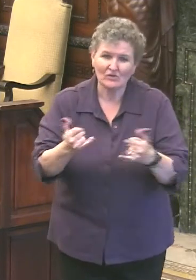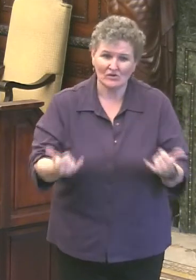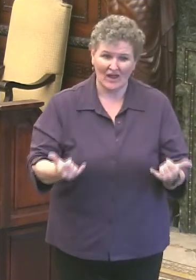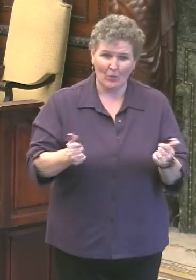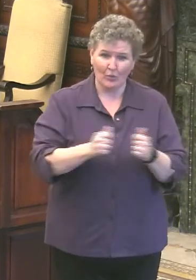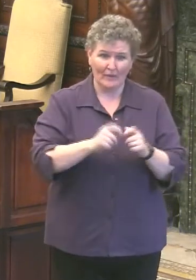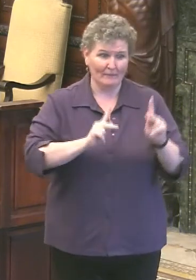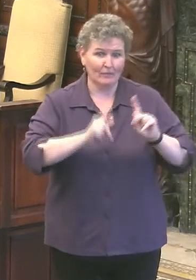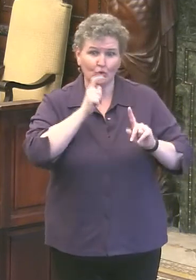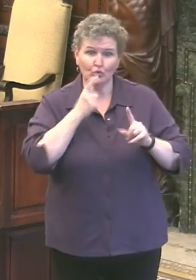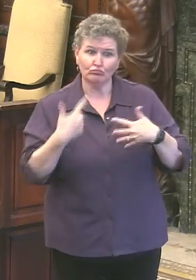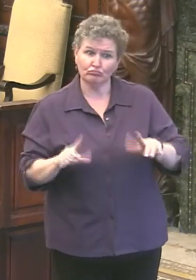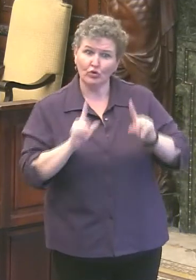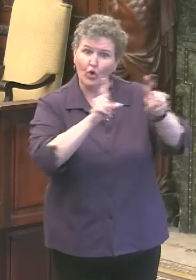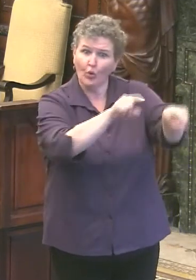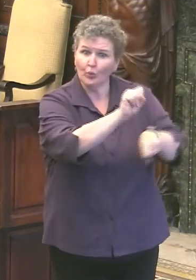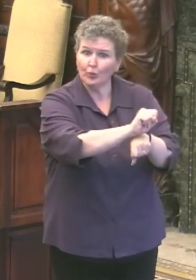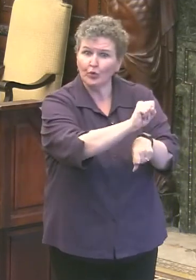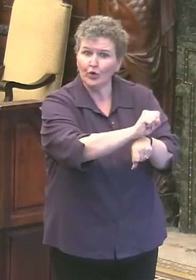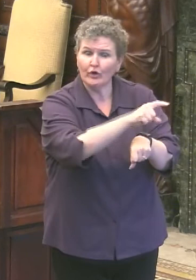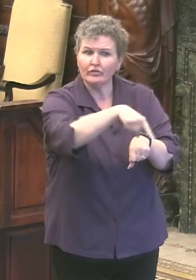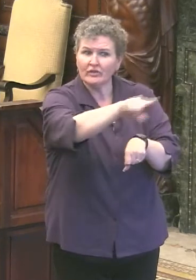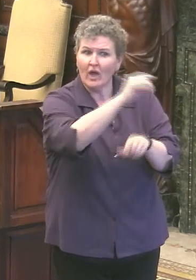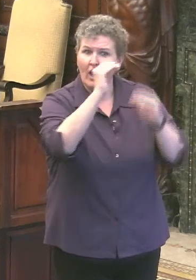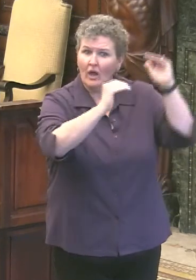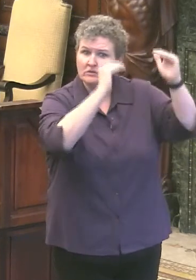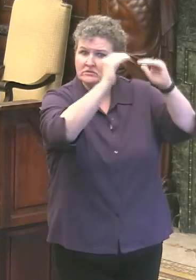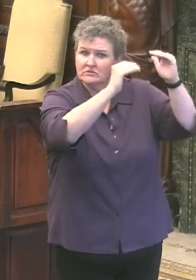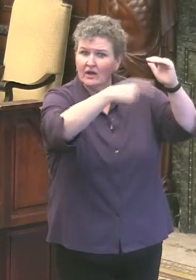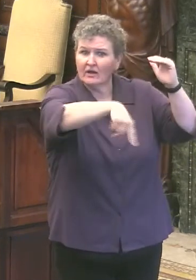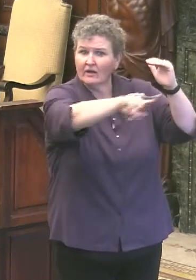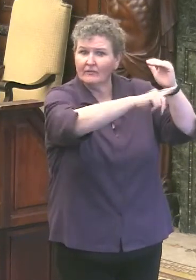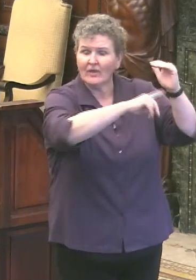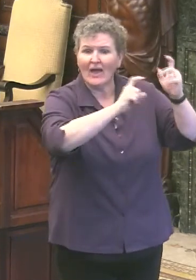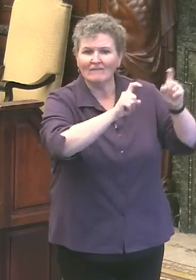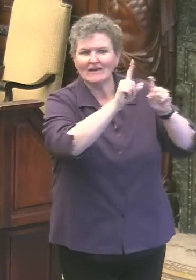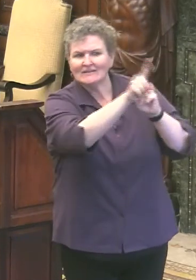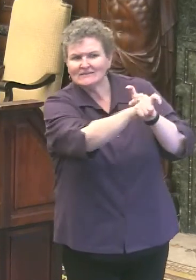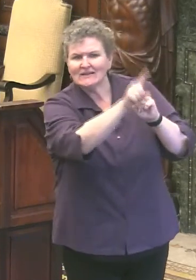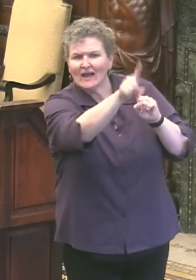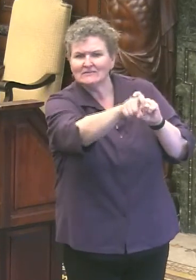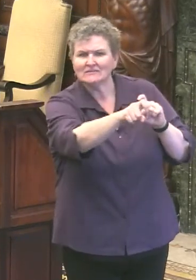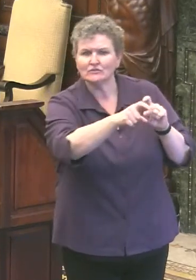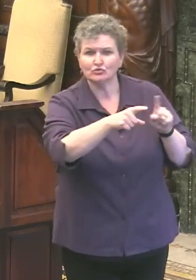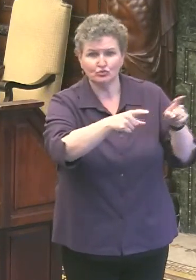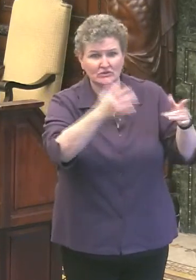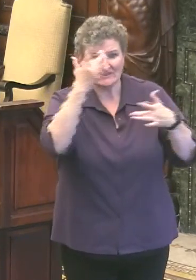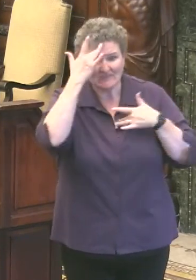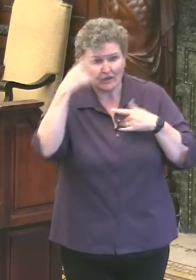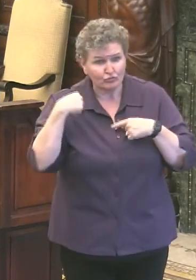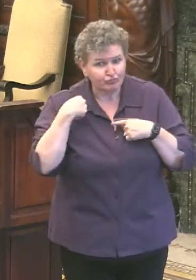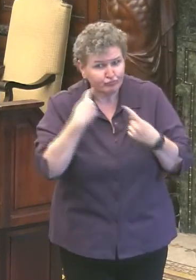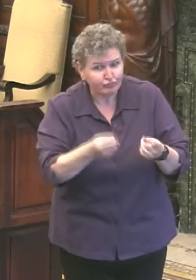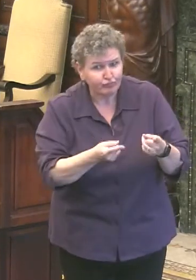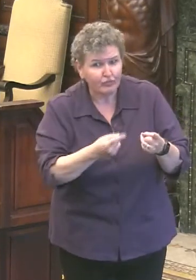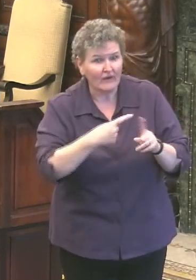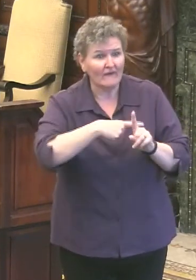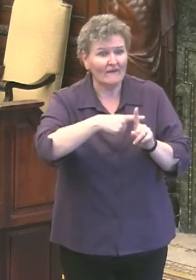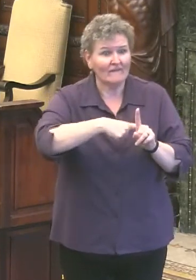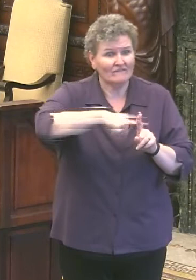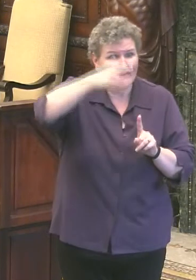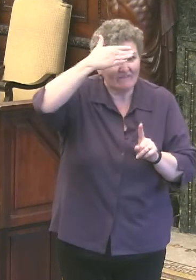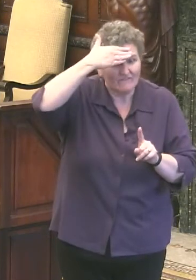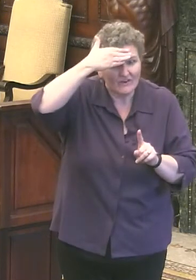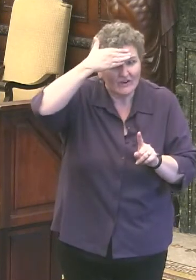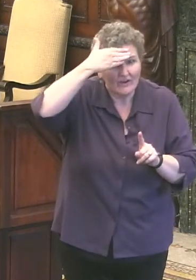come into work, although they are adults, about if individuals have been sick or have a high fever and they have to make sure